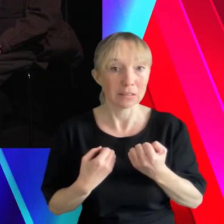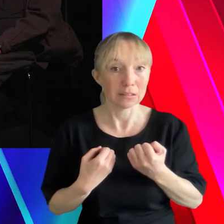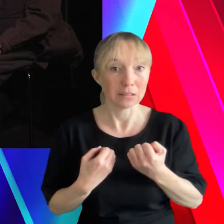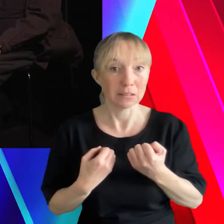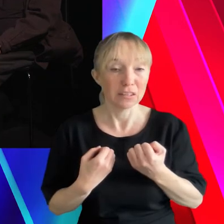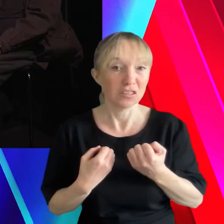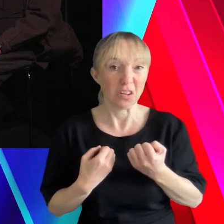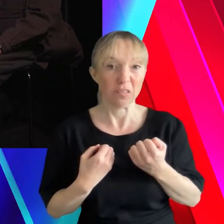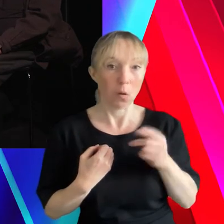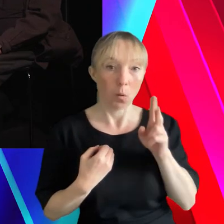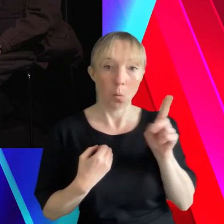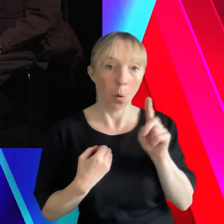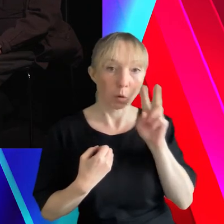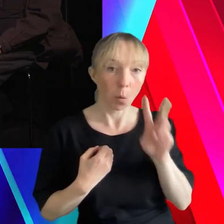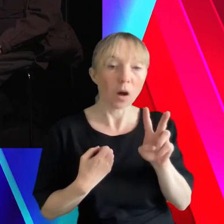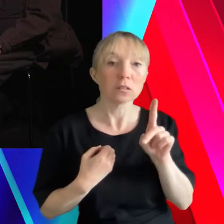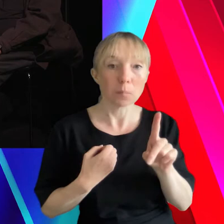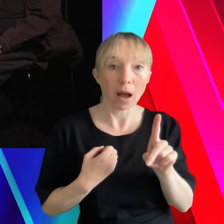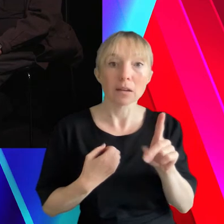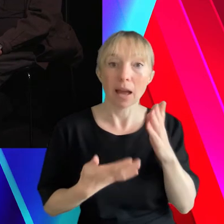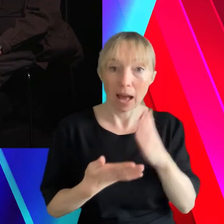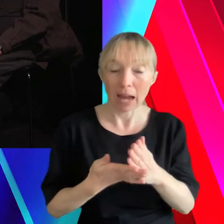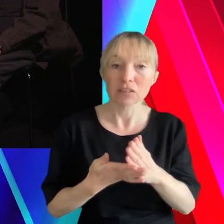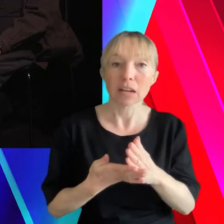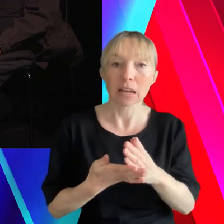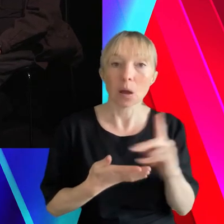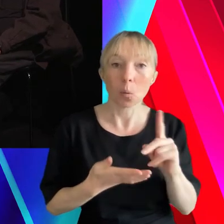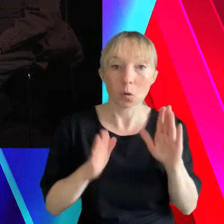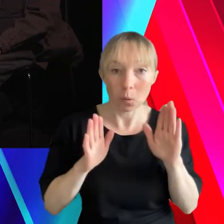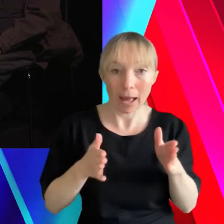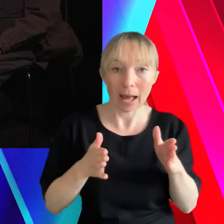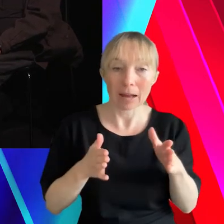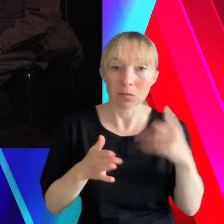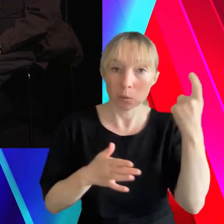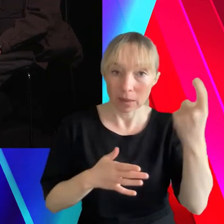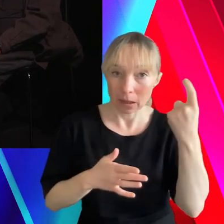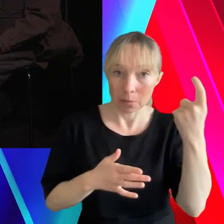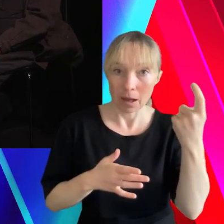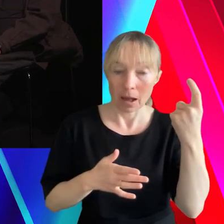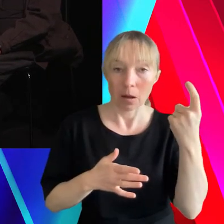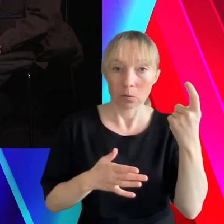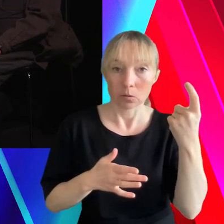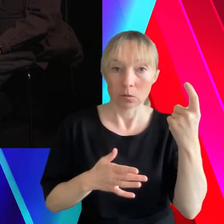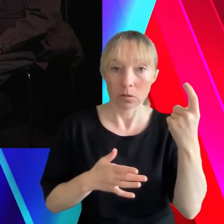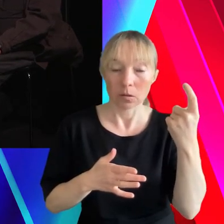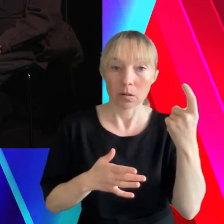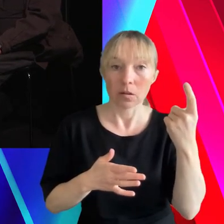But actually, what we know we have to be looking at is a